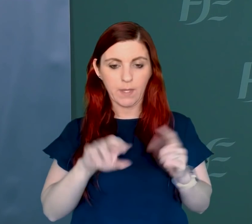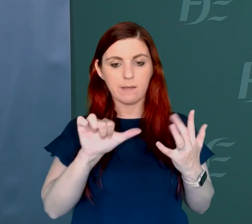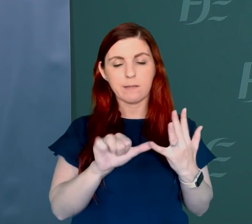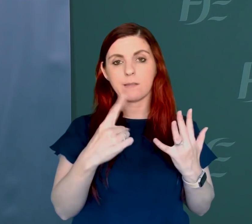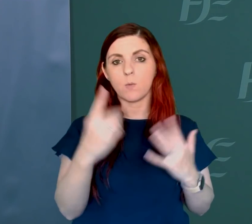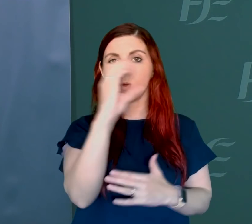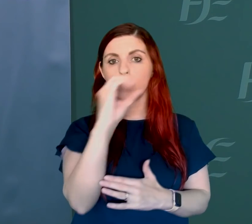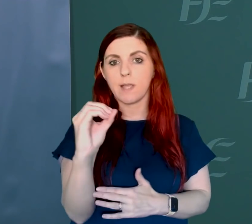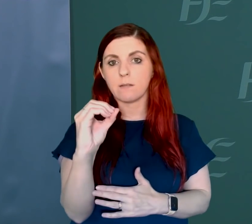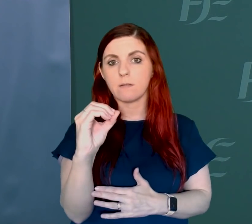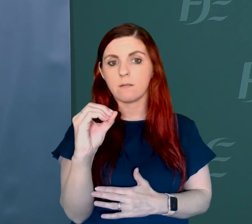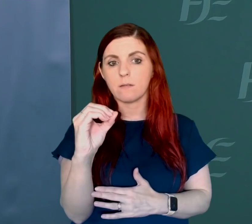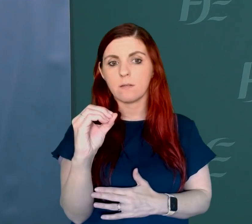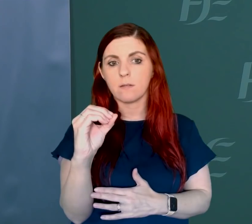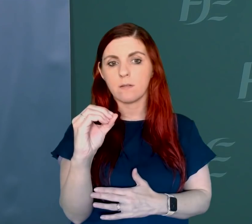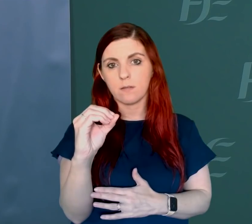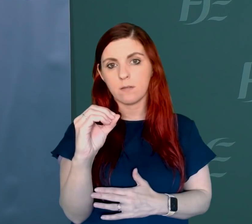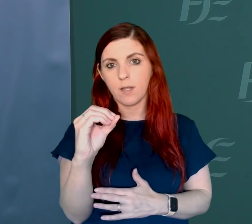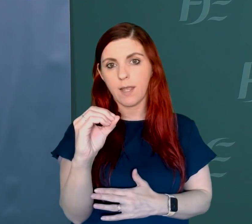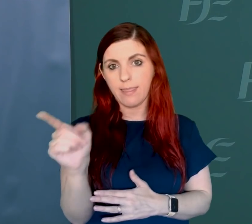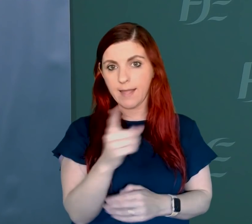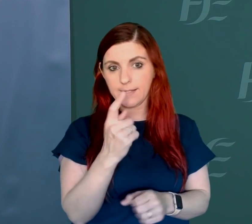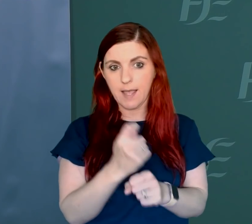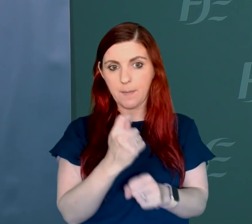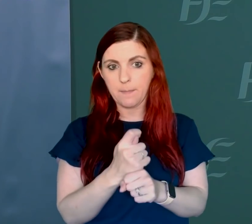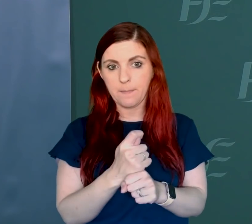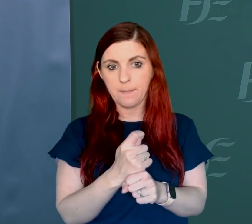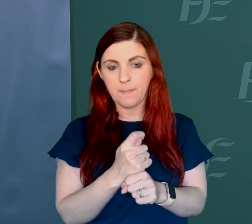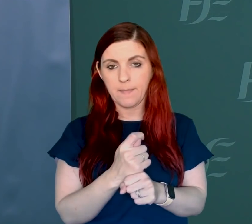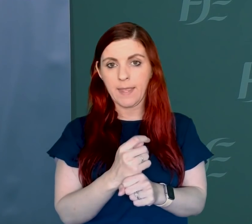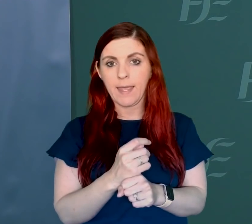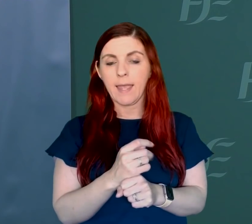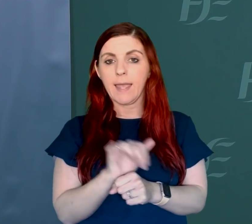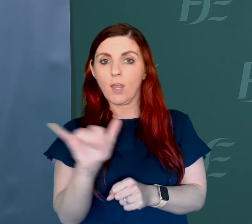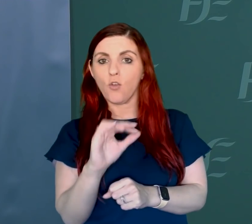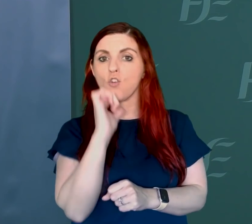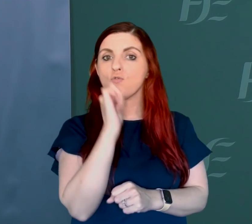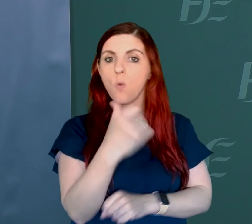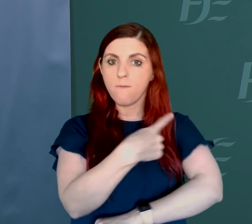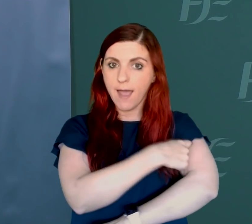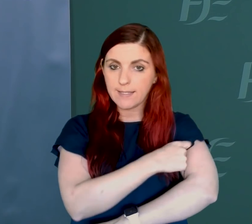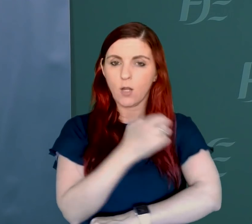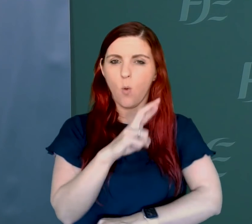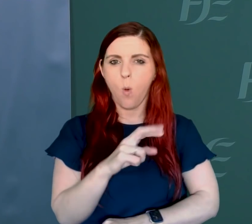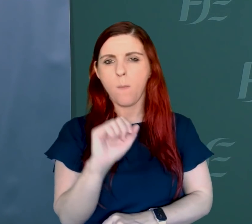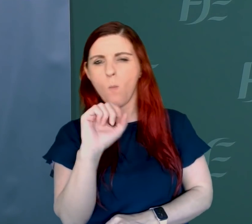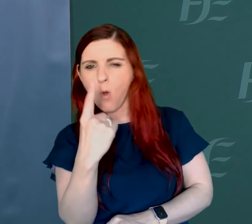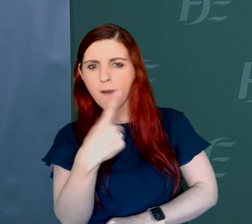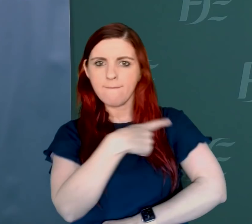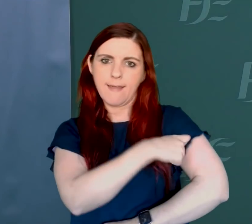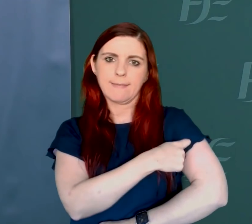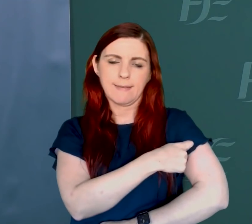61% of those ICU admissions in that period have either had no vaccine or partial vaccine. It's a